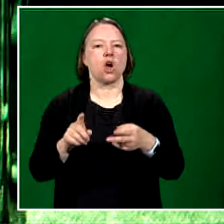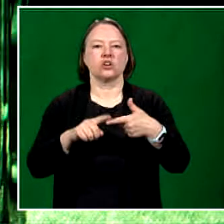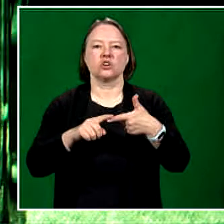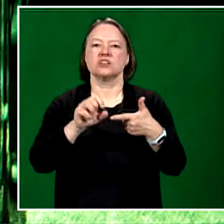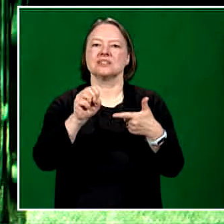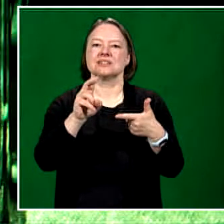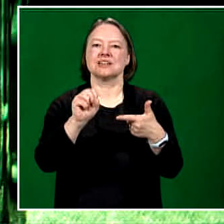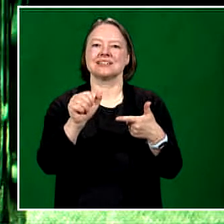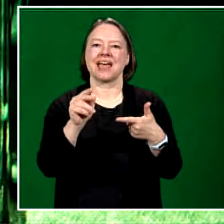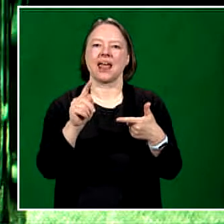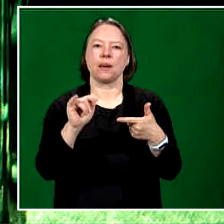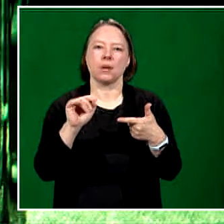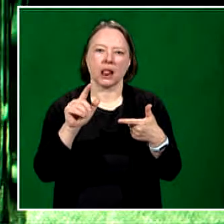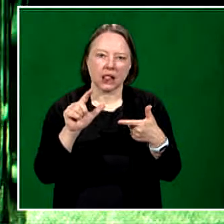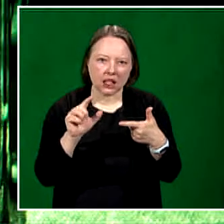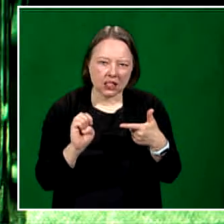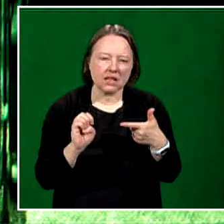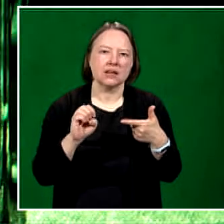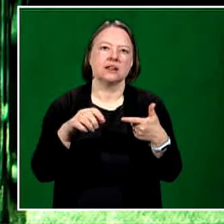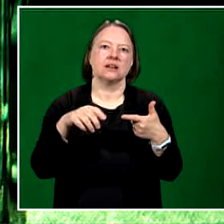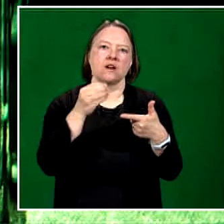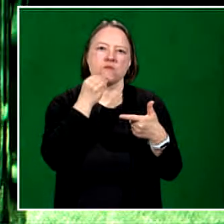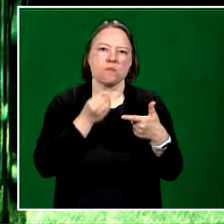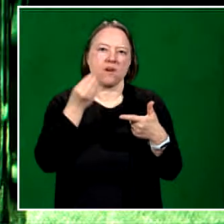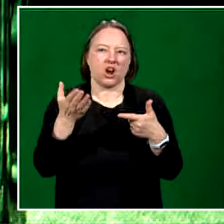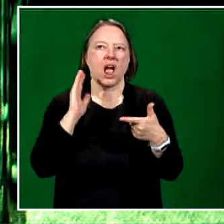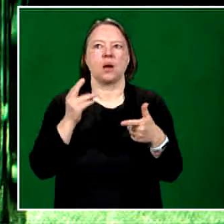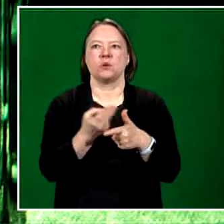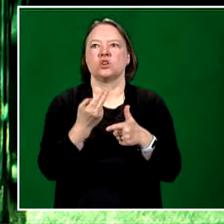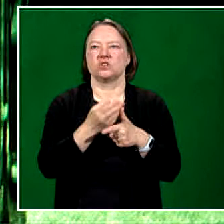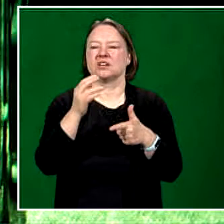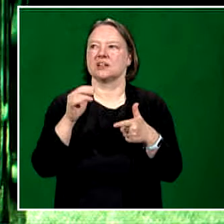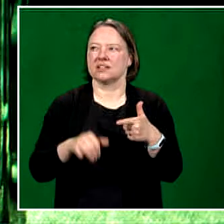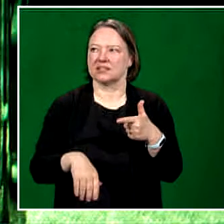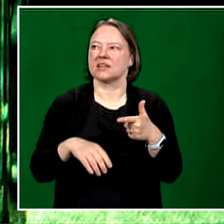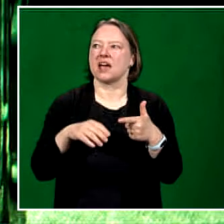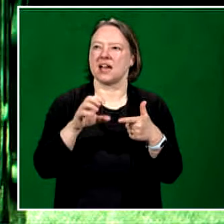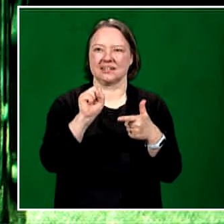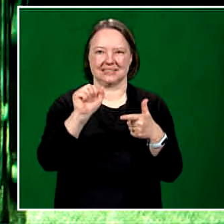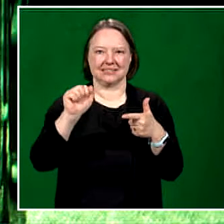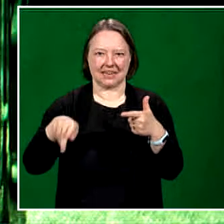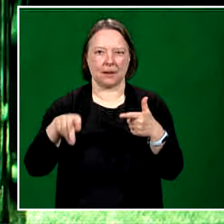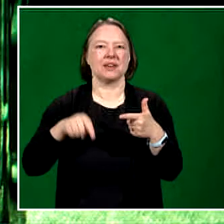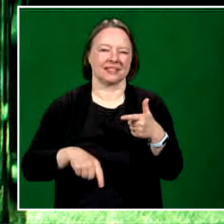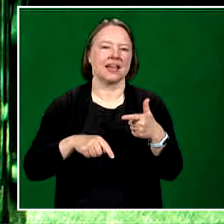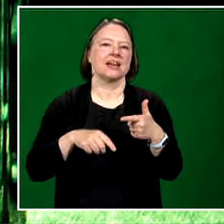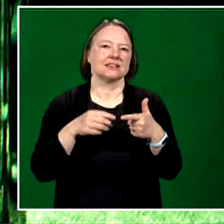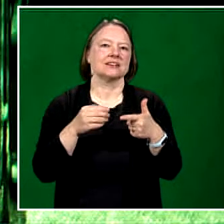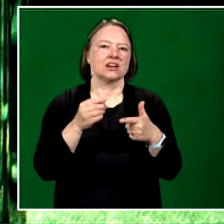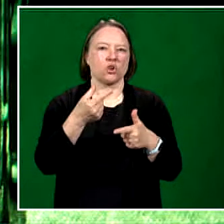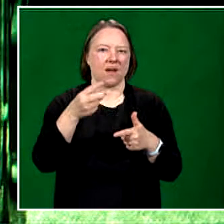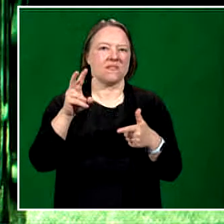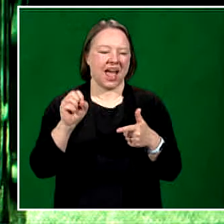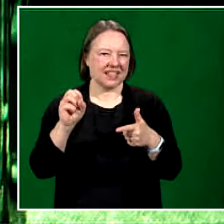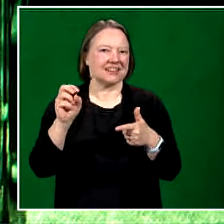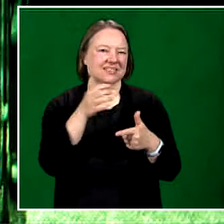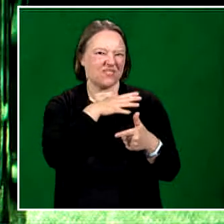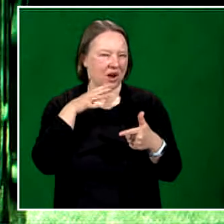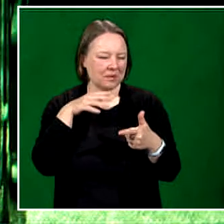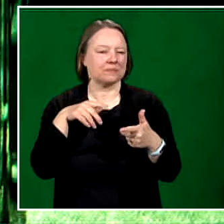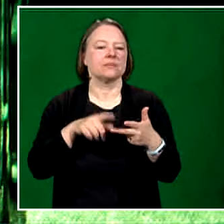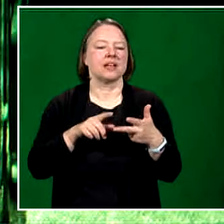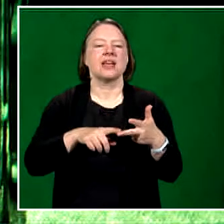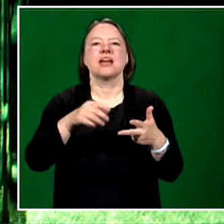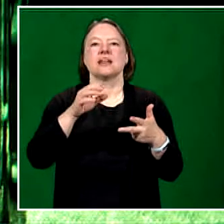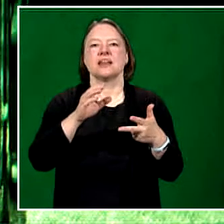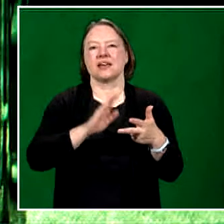Agriculture Project, which is known as the SAP. I will be using the acronym, and that is Grand Valley's Campus Farm, as well as Campus Dining and the